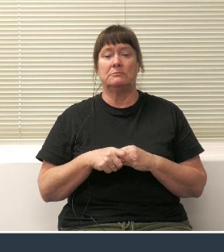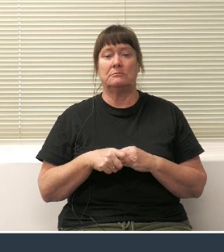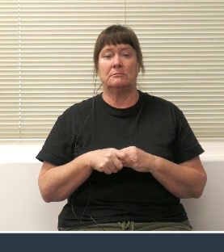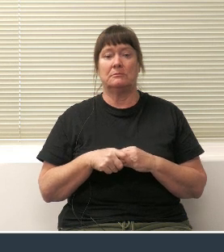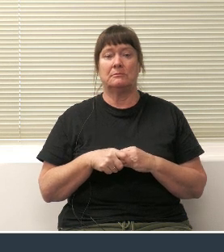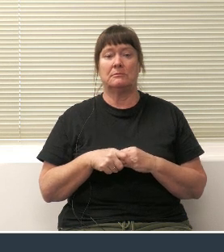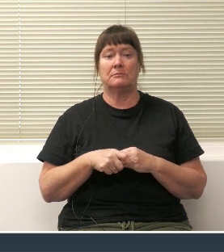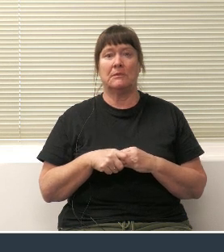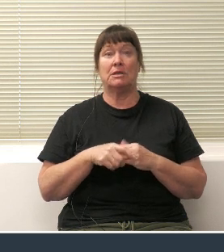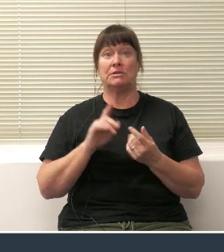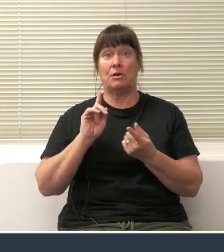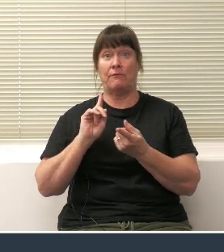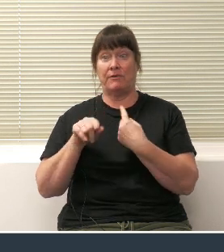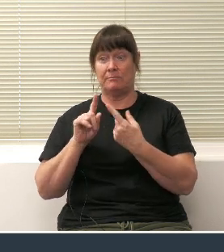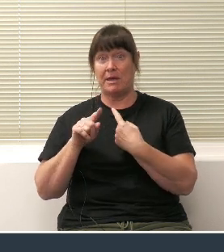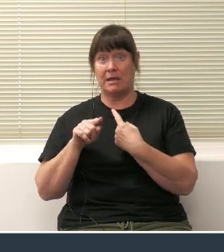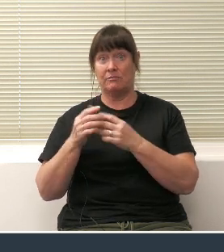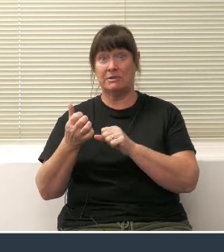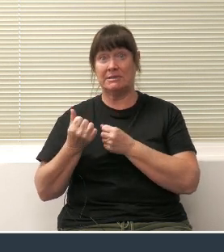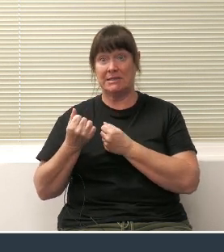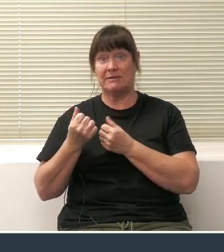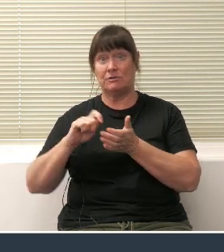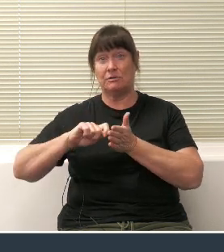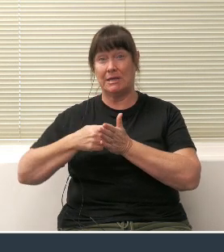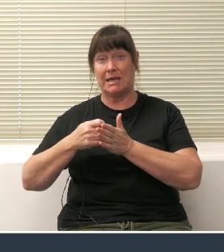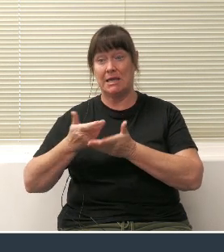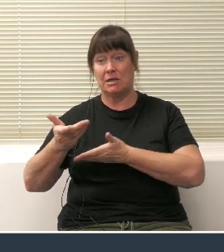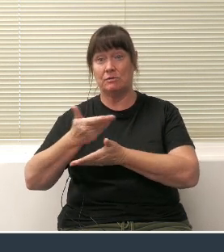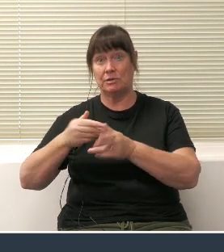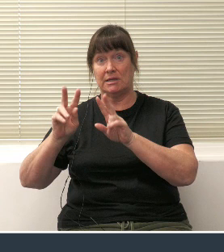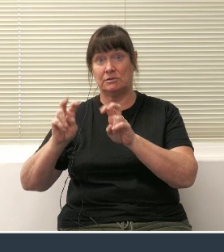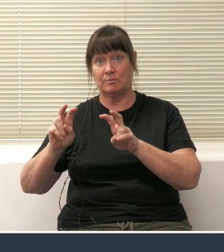So just jumping into feedback received on key consultation topics.